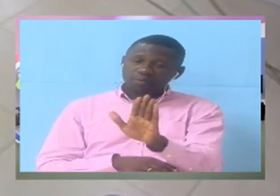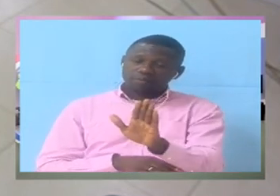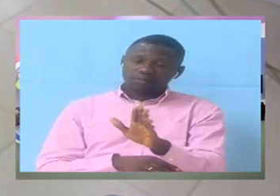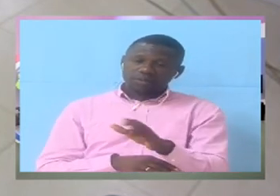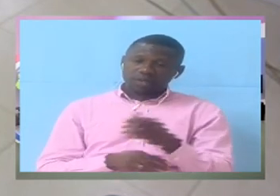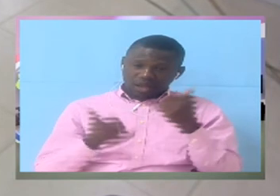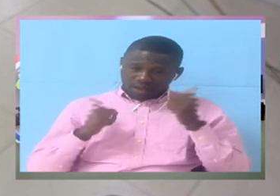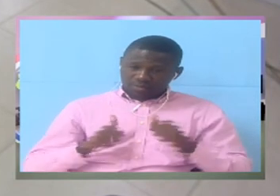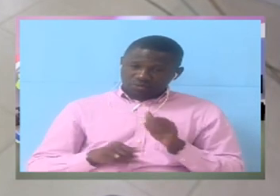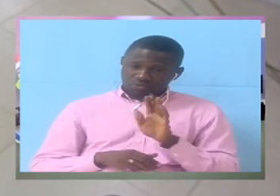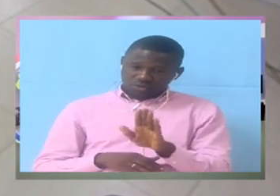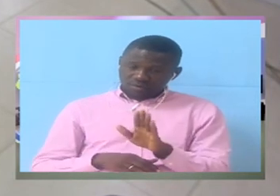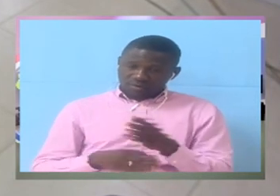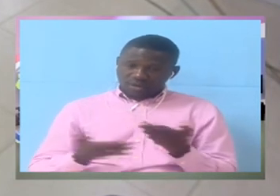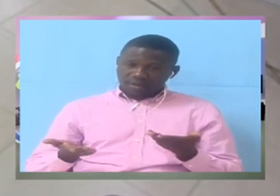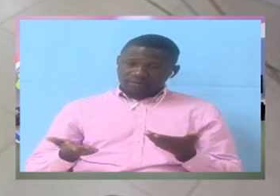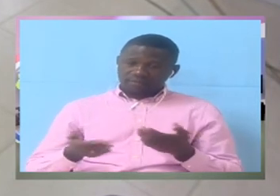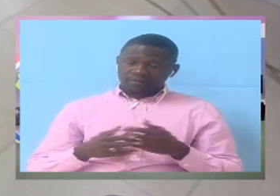Yes, he